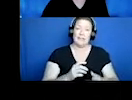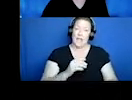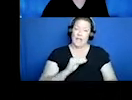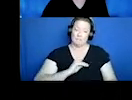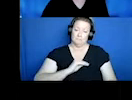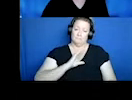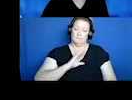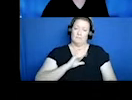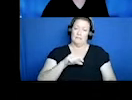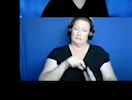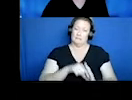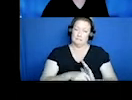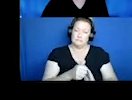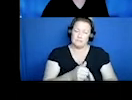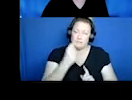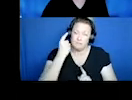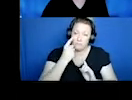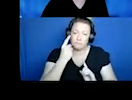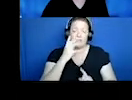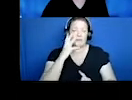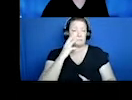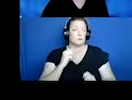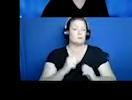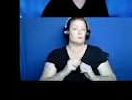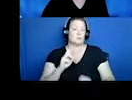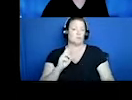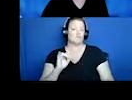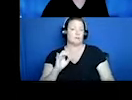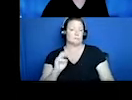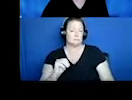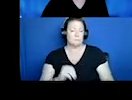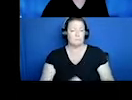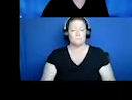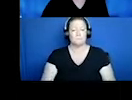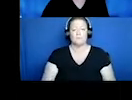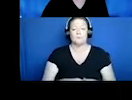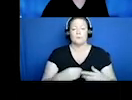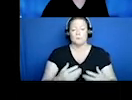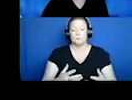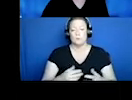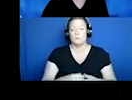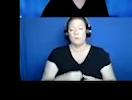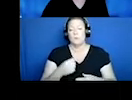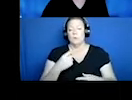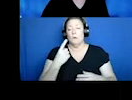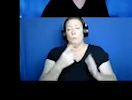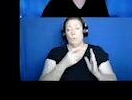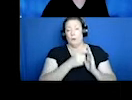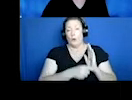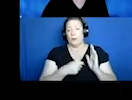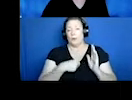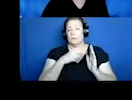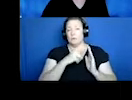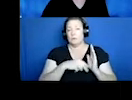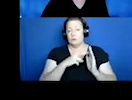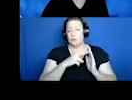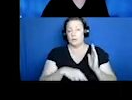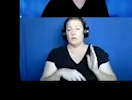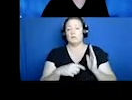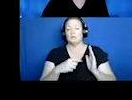suicidal ideation, and some of these experiences with racism. One of the articles I was reading, Parides, he